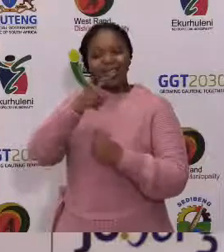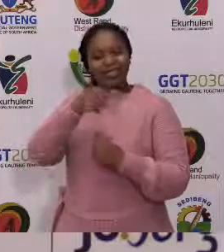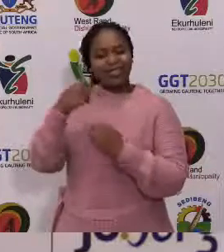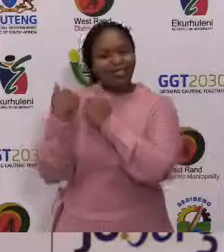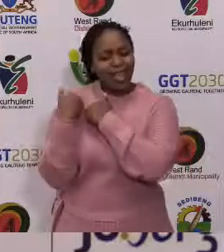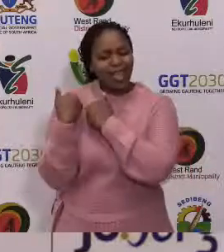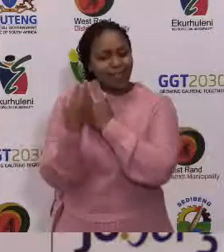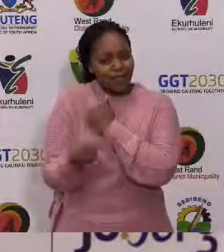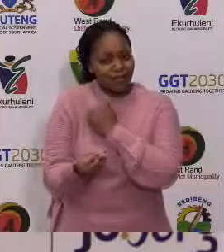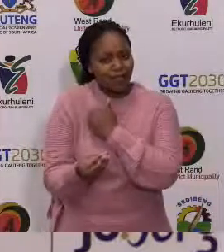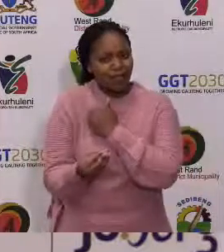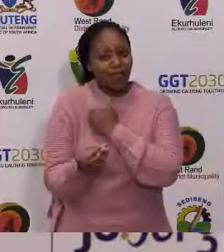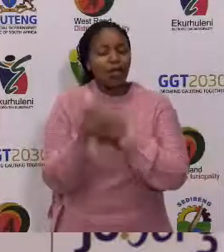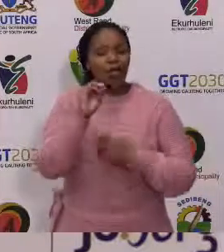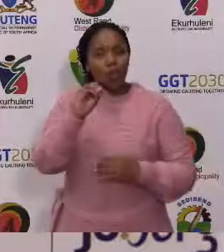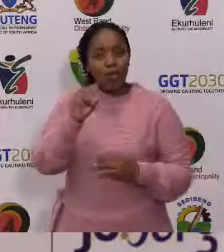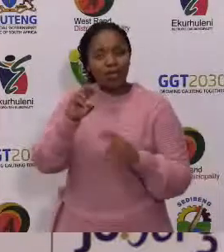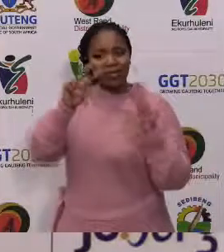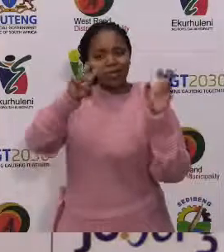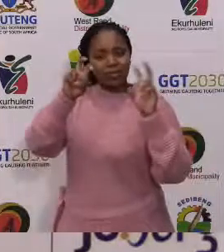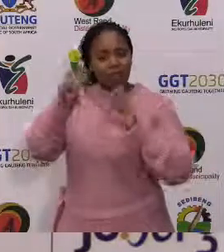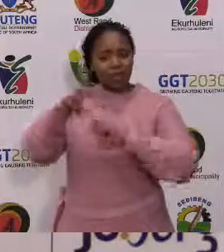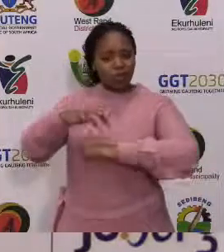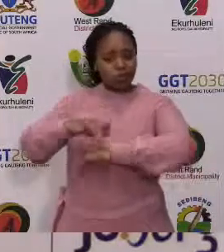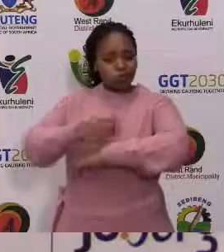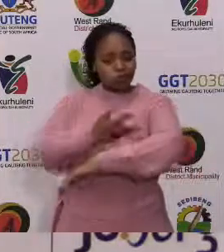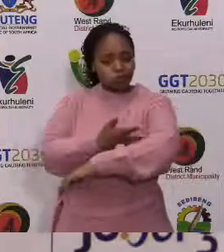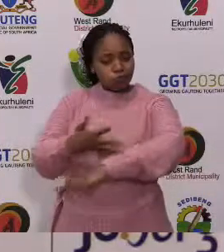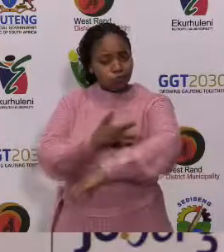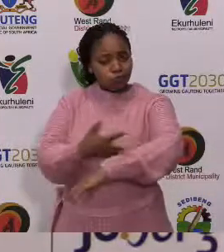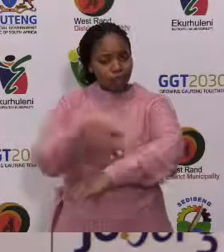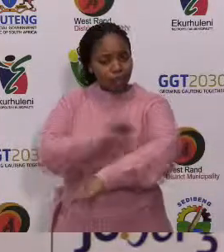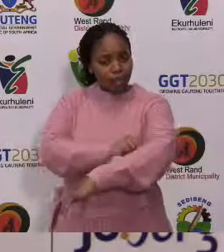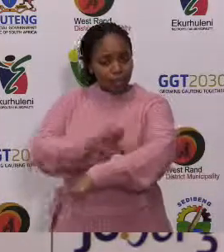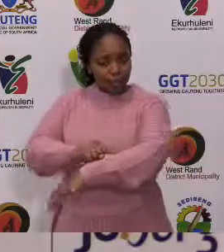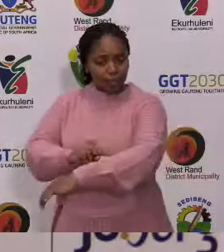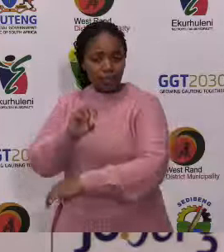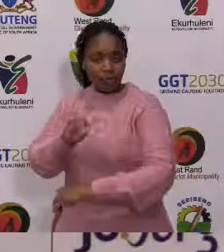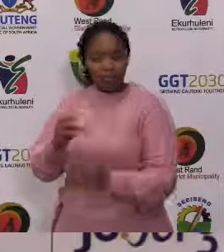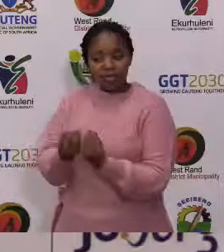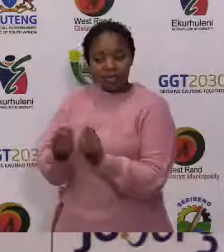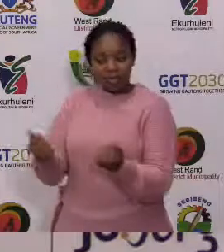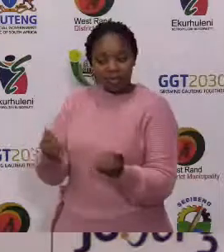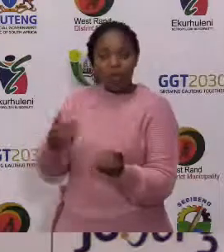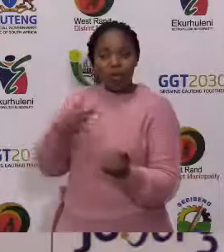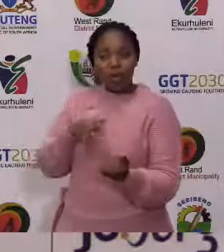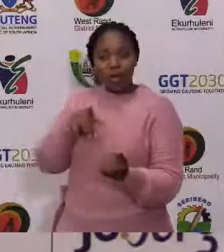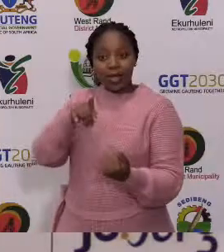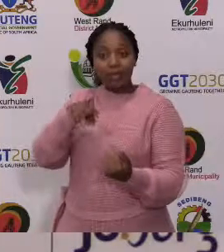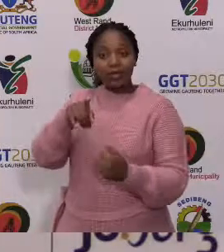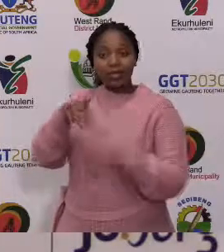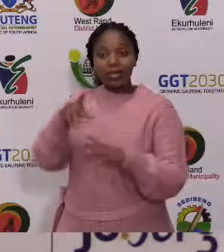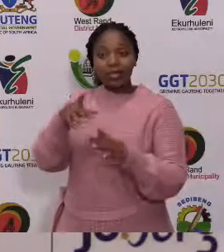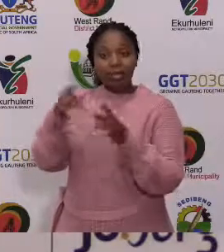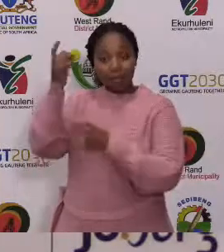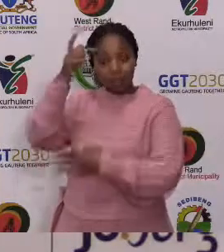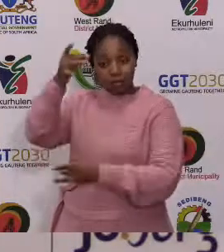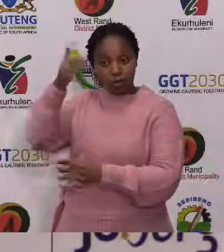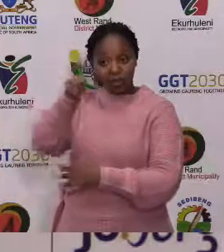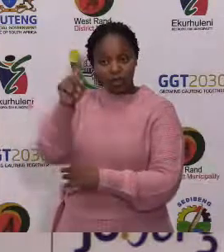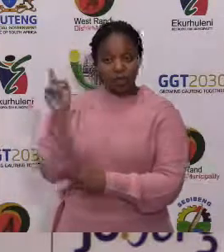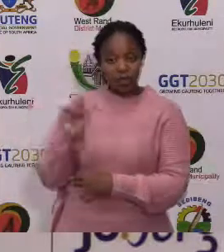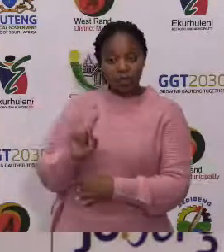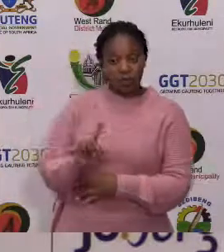And are the issues of clotting sorted out? So I want the professors, who are here, Professor Madi, as